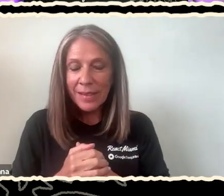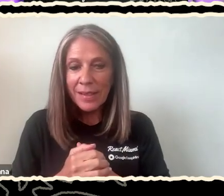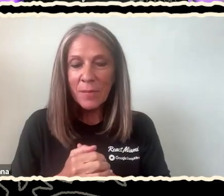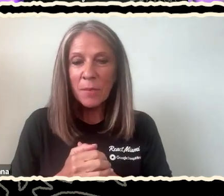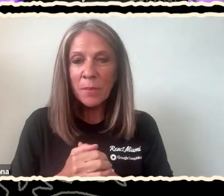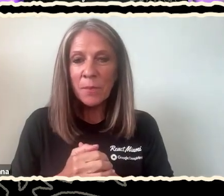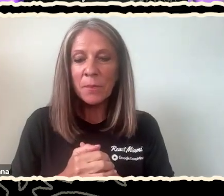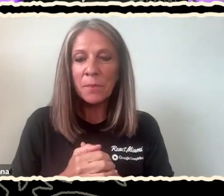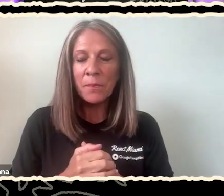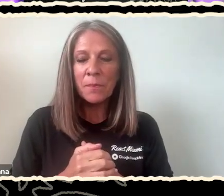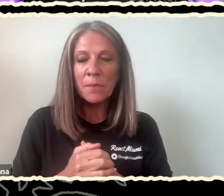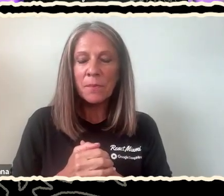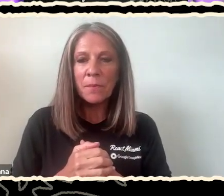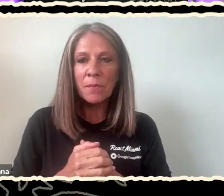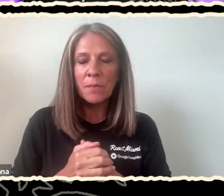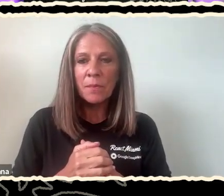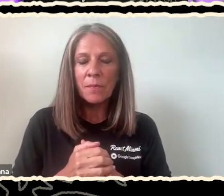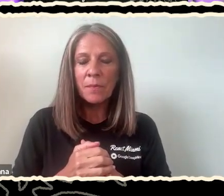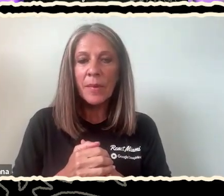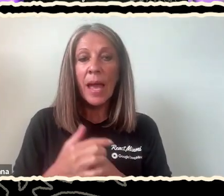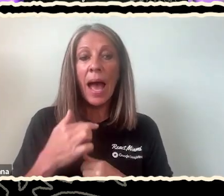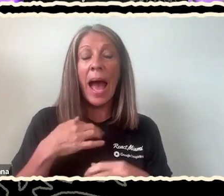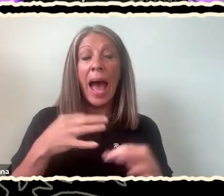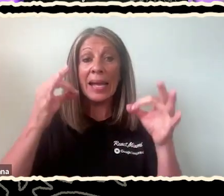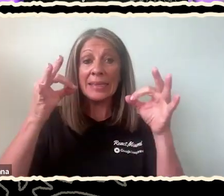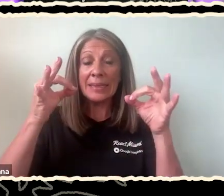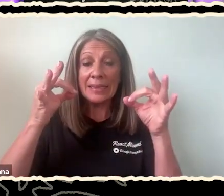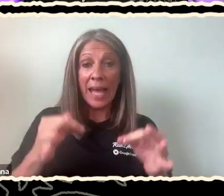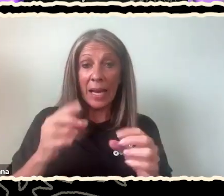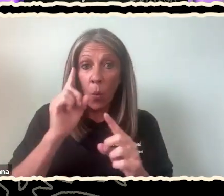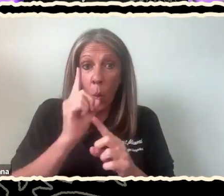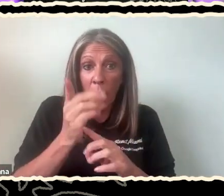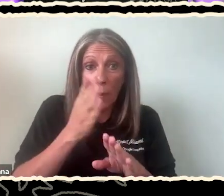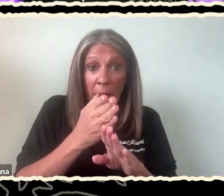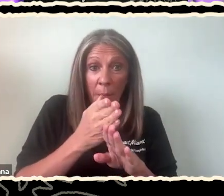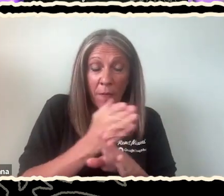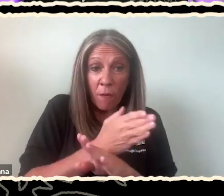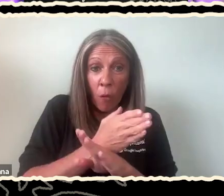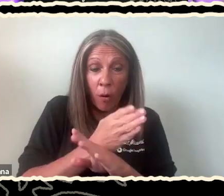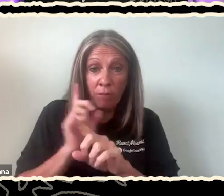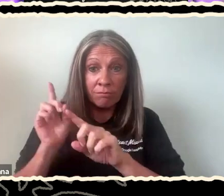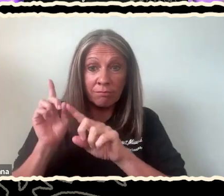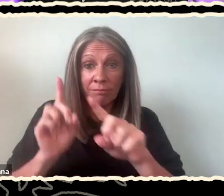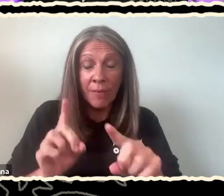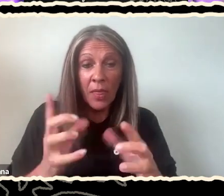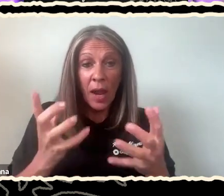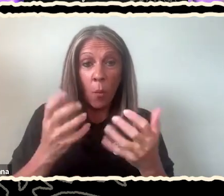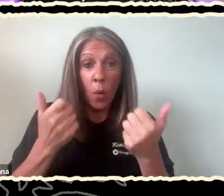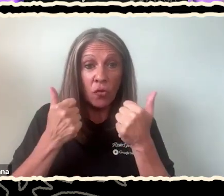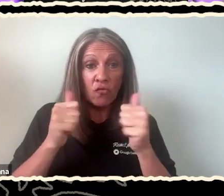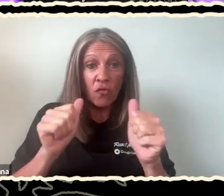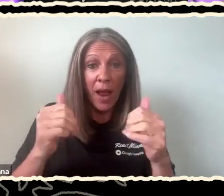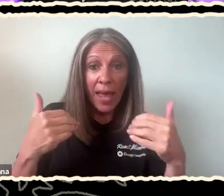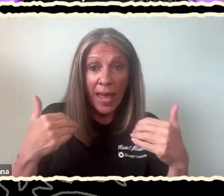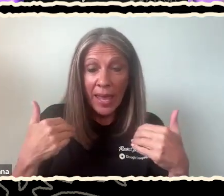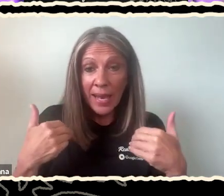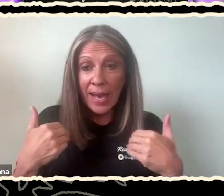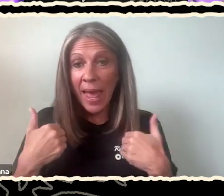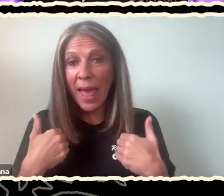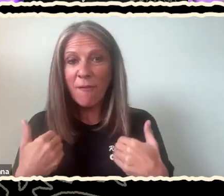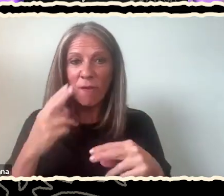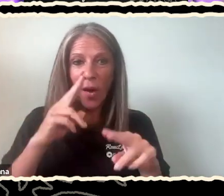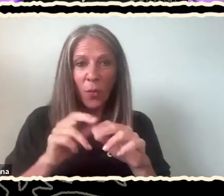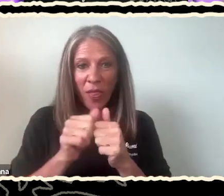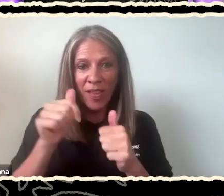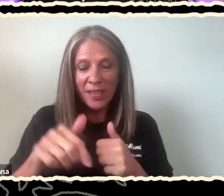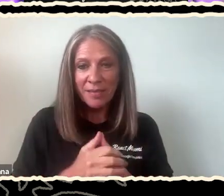assistant, whatever. And so I decided literally a minute before getting on stage that I wanted to try and have the most fun of this. So